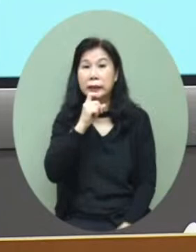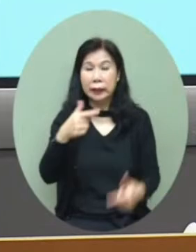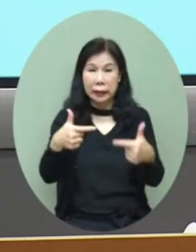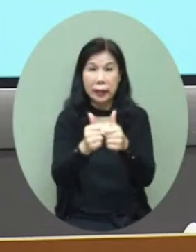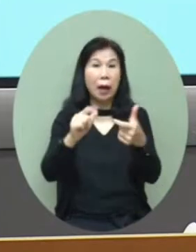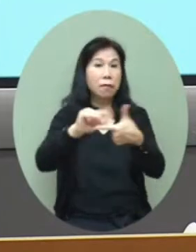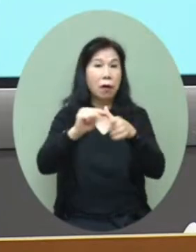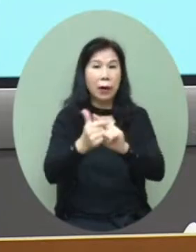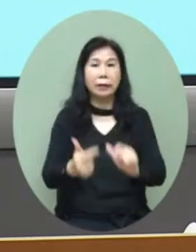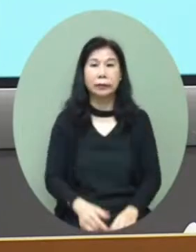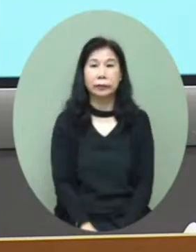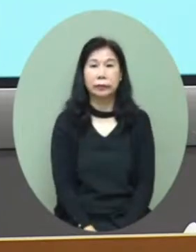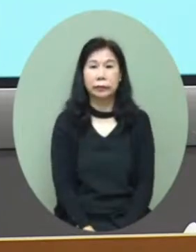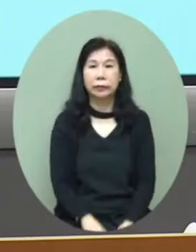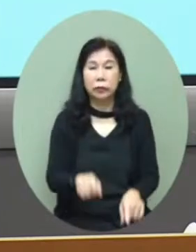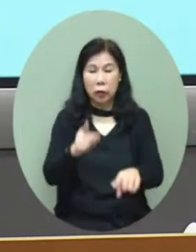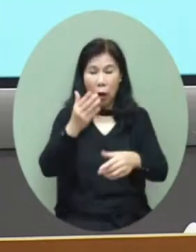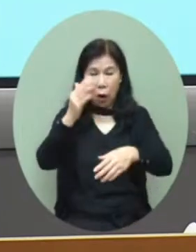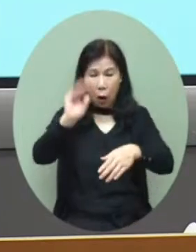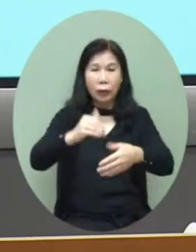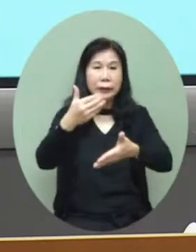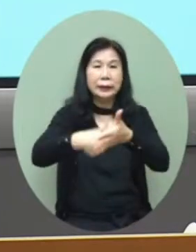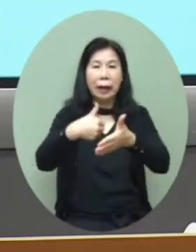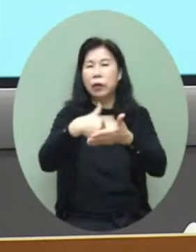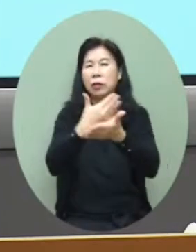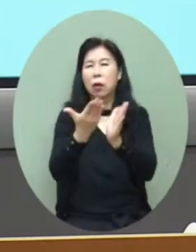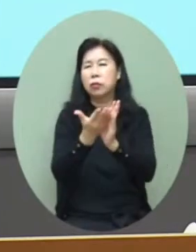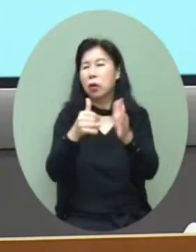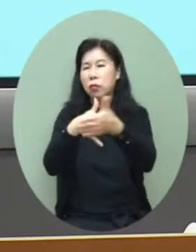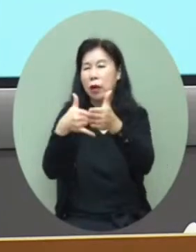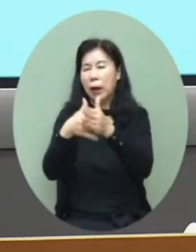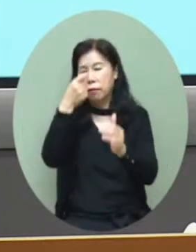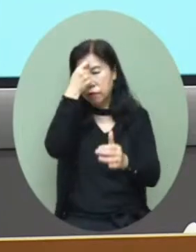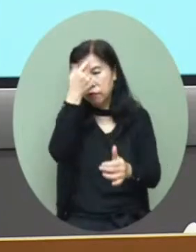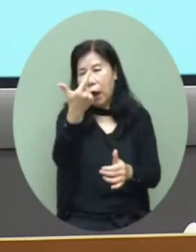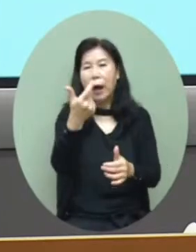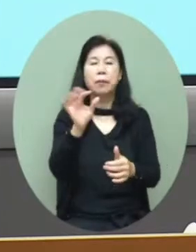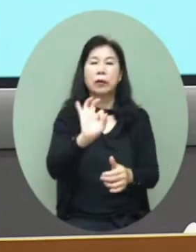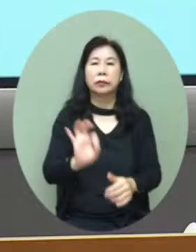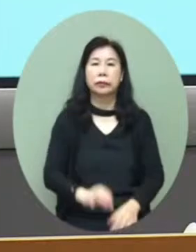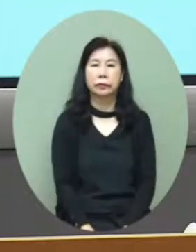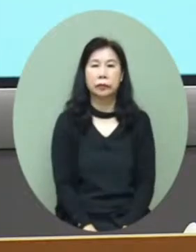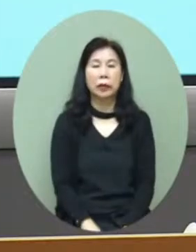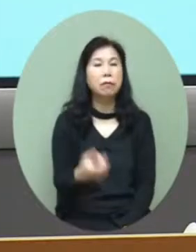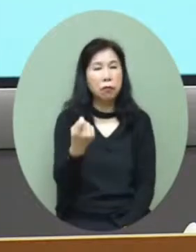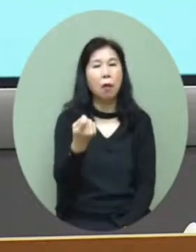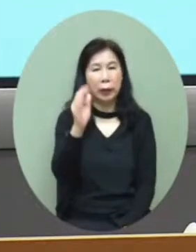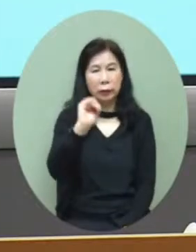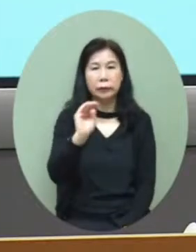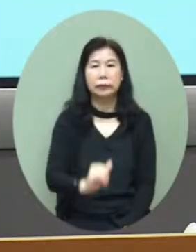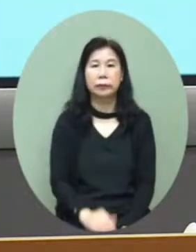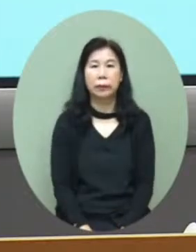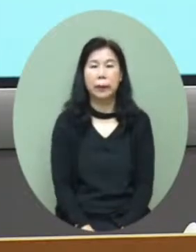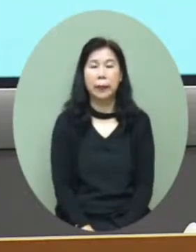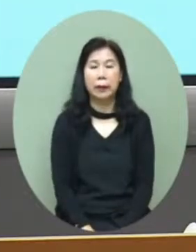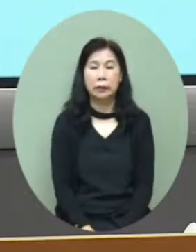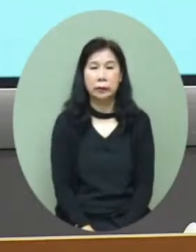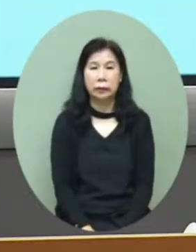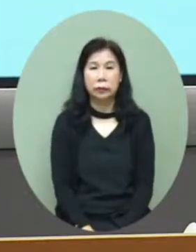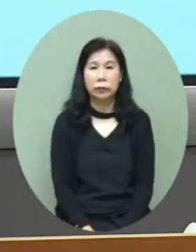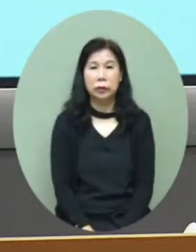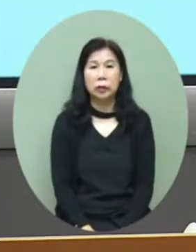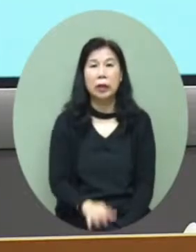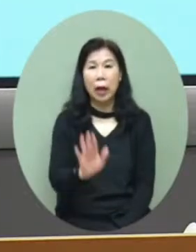the degree of inconvenience in our traveling in and out of mainland. We are in close discussion with